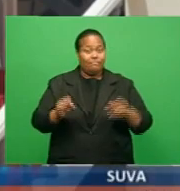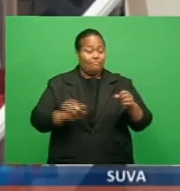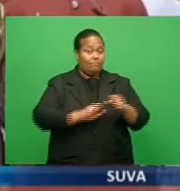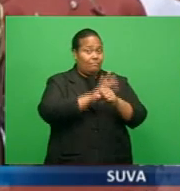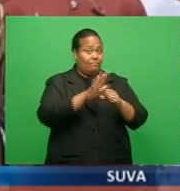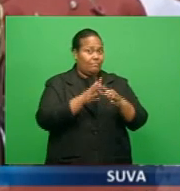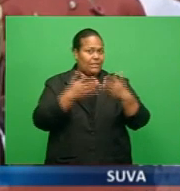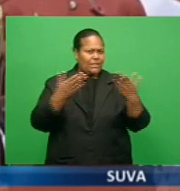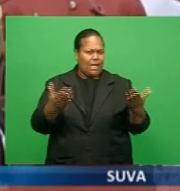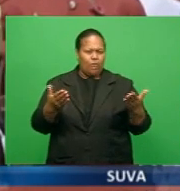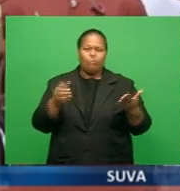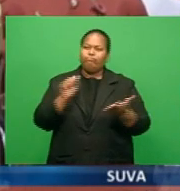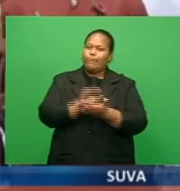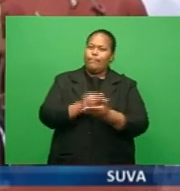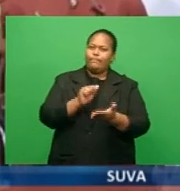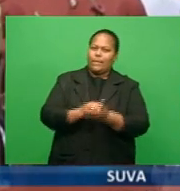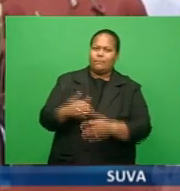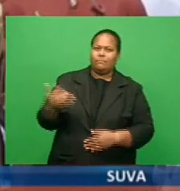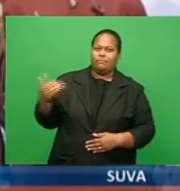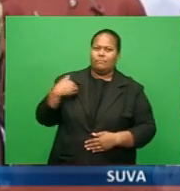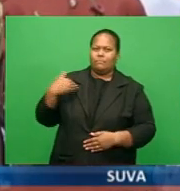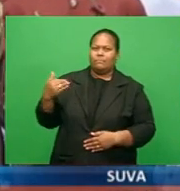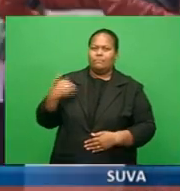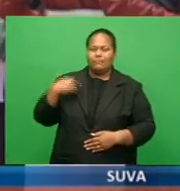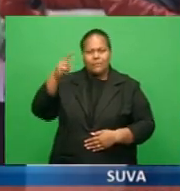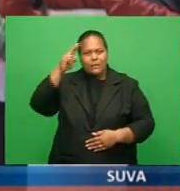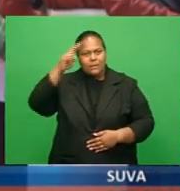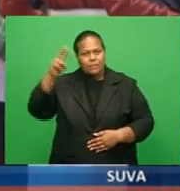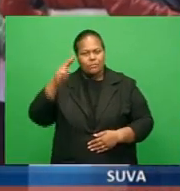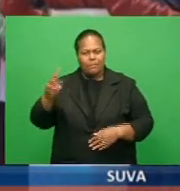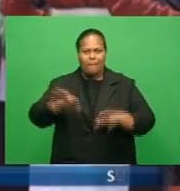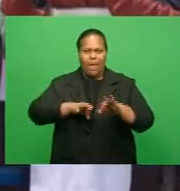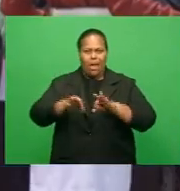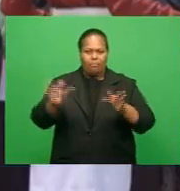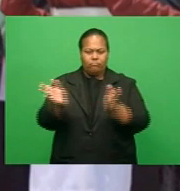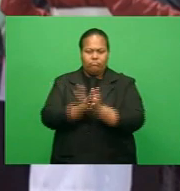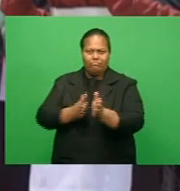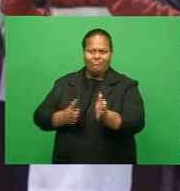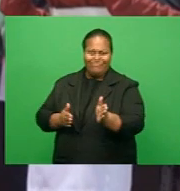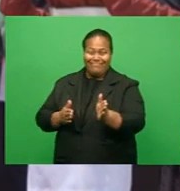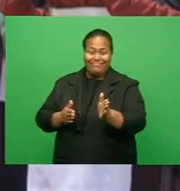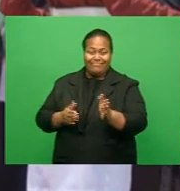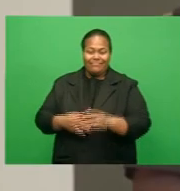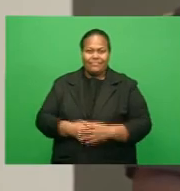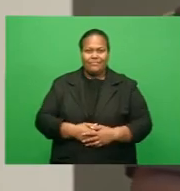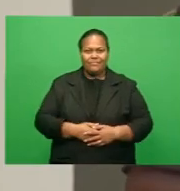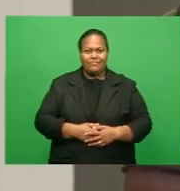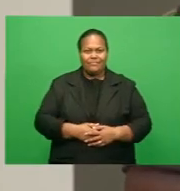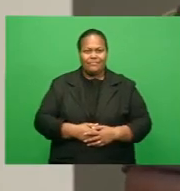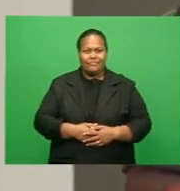COVID-19 has had a profound effect on our national plans. This week,